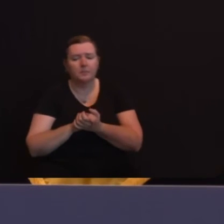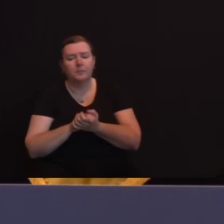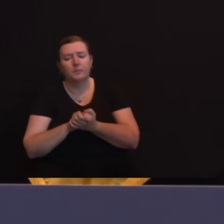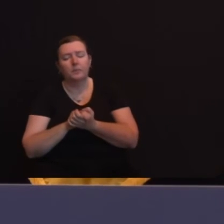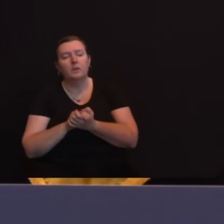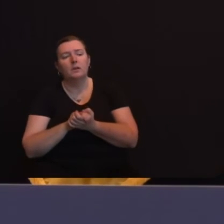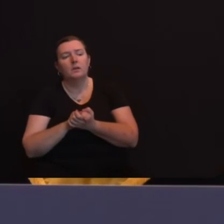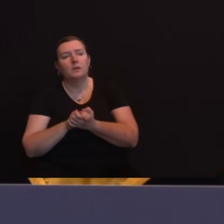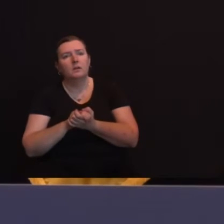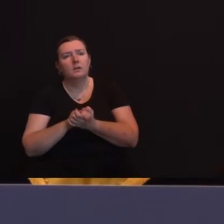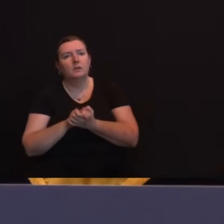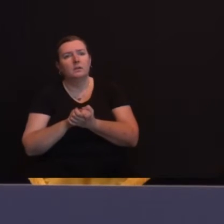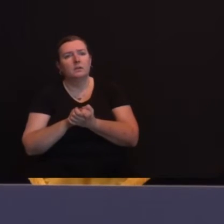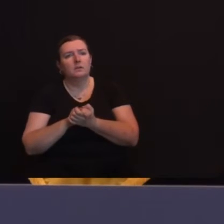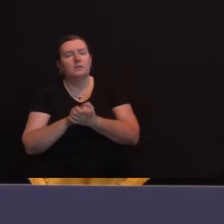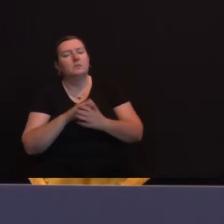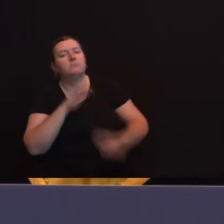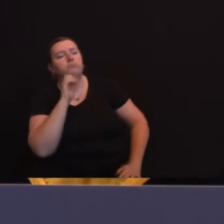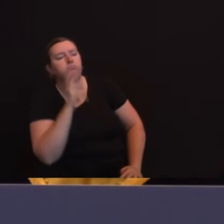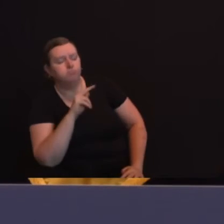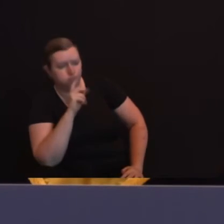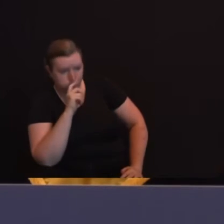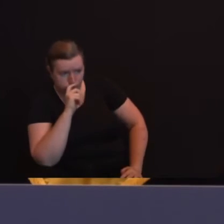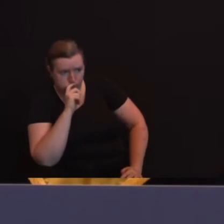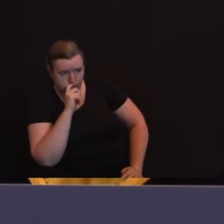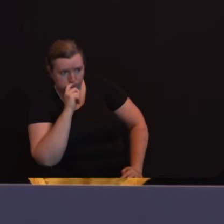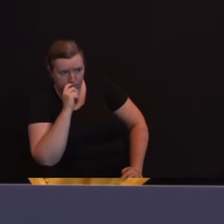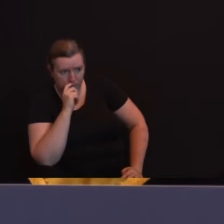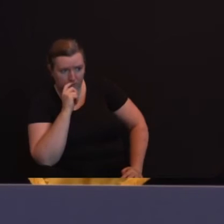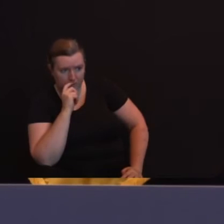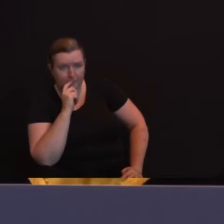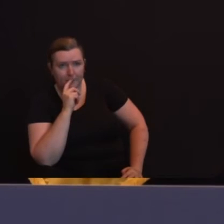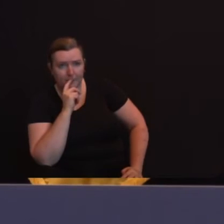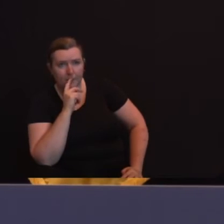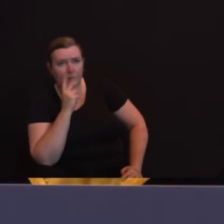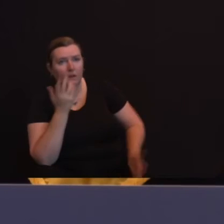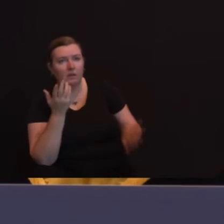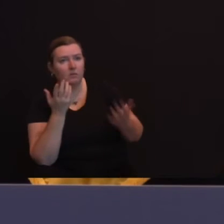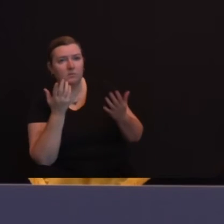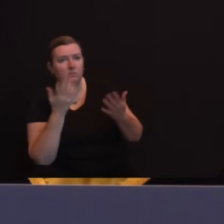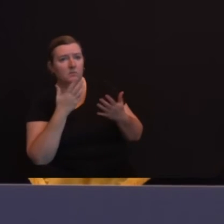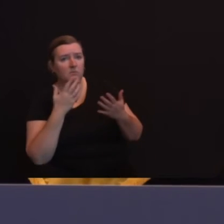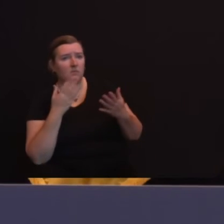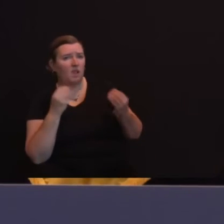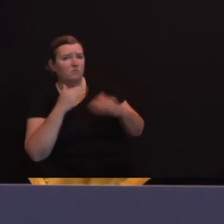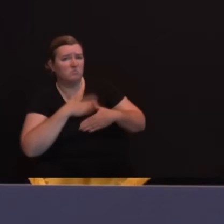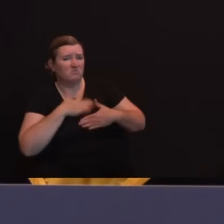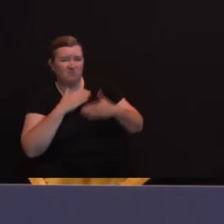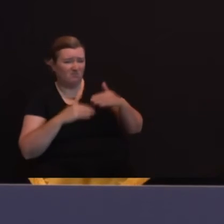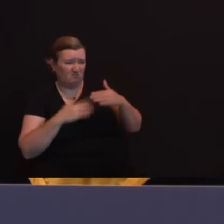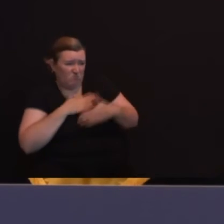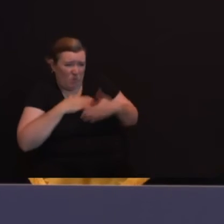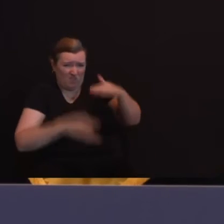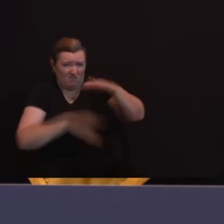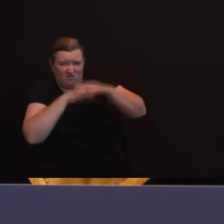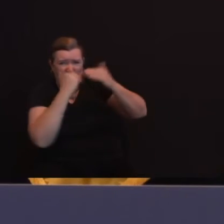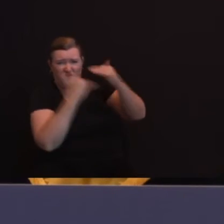Listen, I think we felt, again, it brings us no joy to bring these limits down, but we felt there are just too